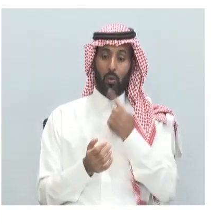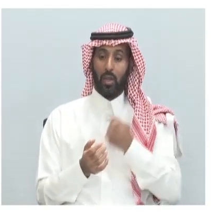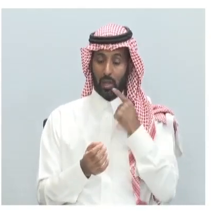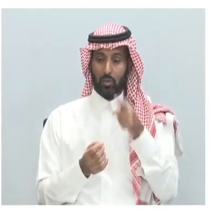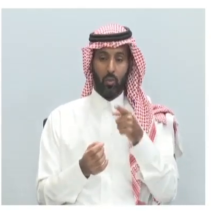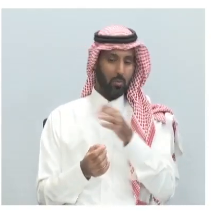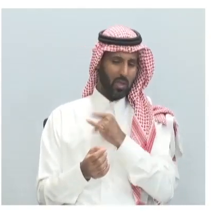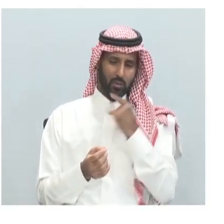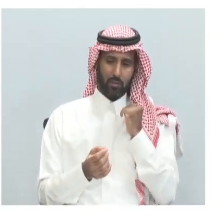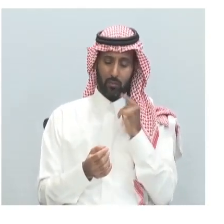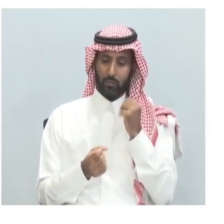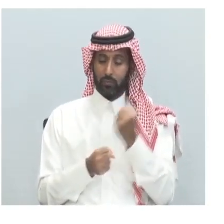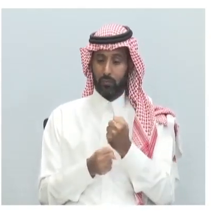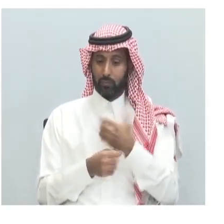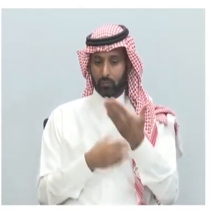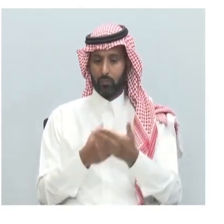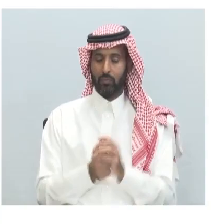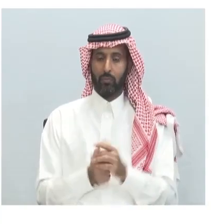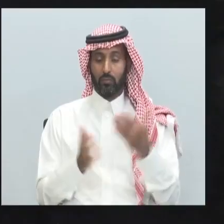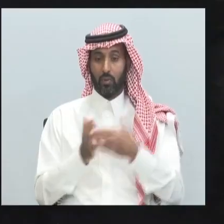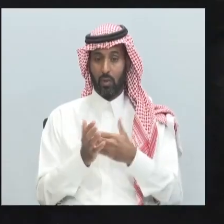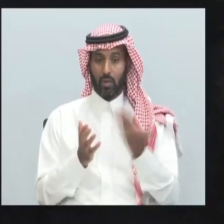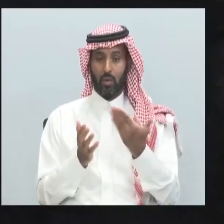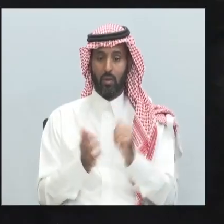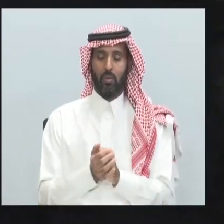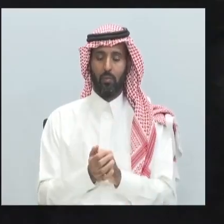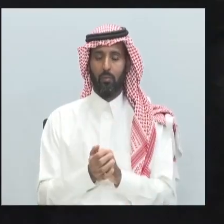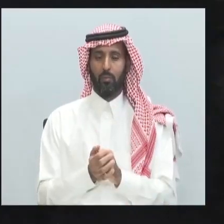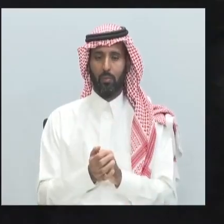I'd like, but, with different activities, okay? So this is the end of our